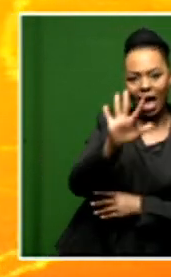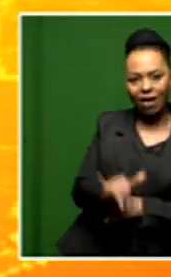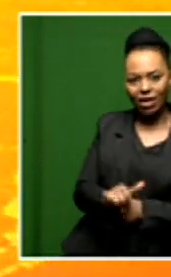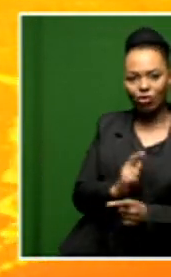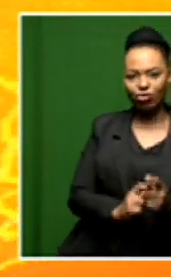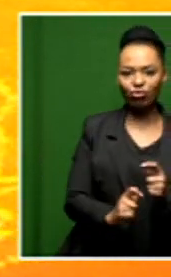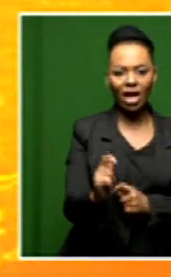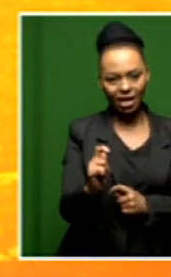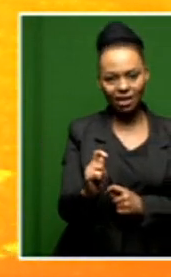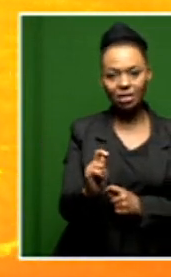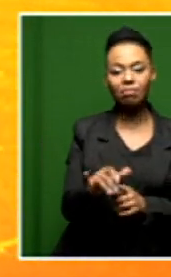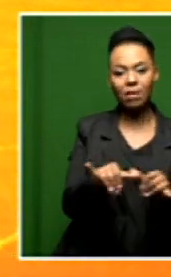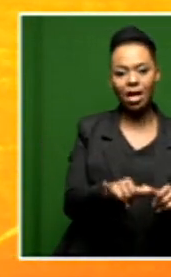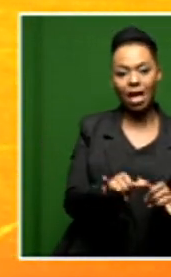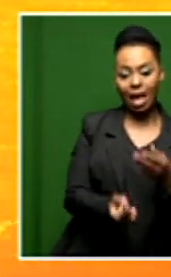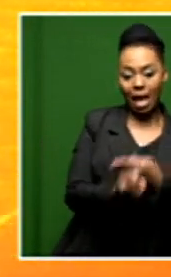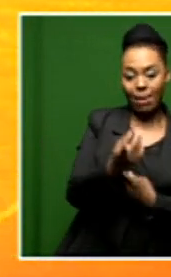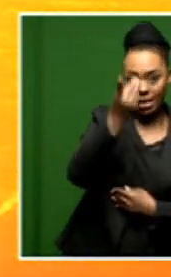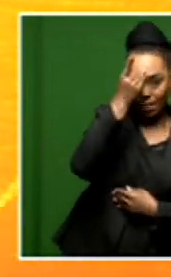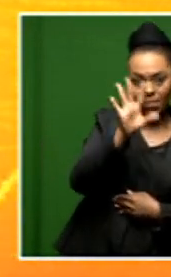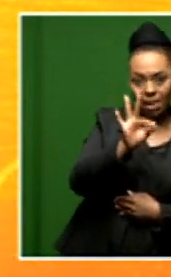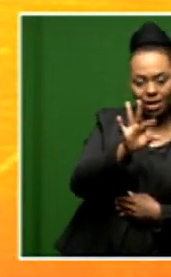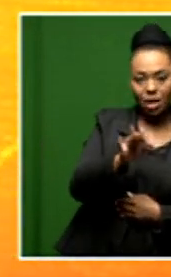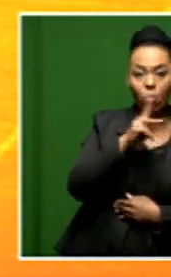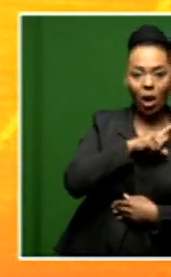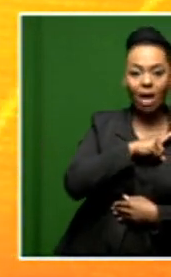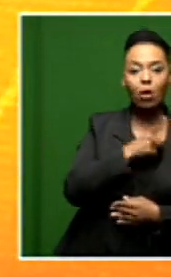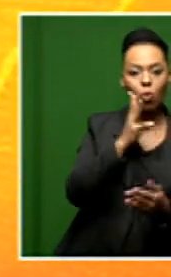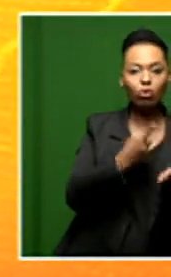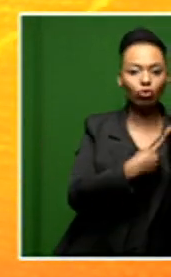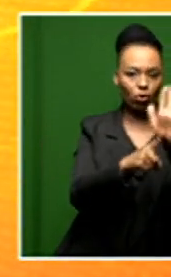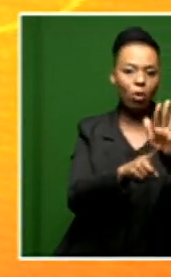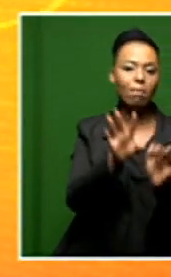next week. And don't miss Morning Live on Monday, as we'll be broadcasting live from that event.